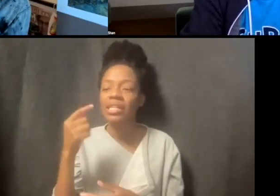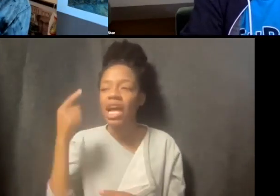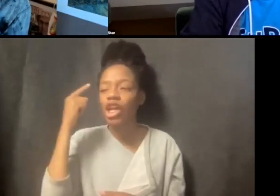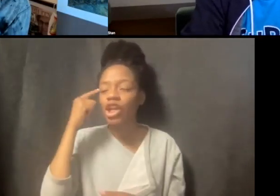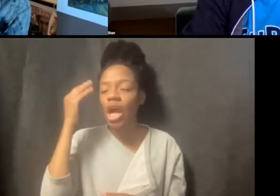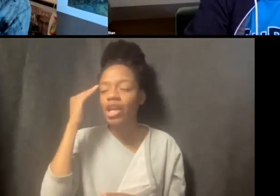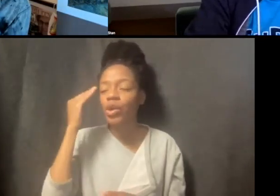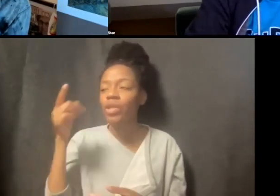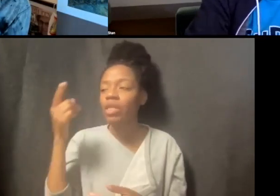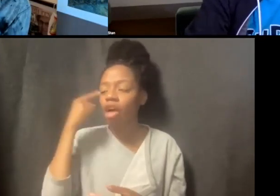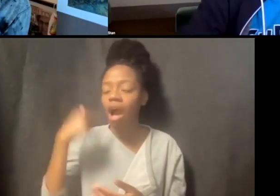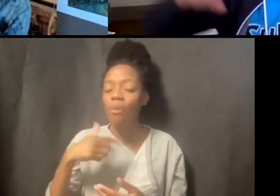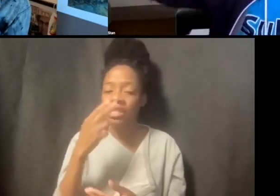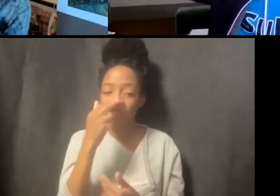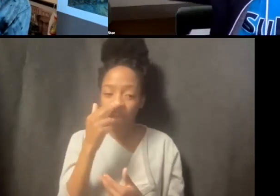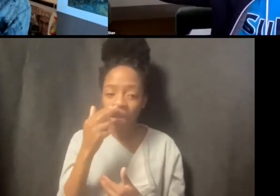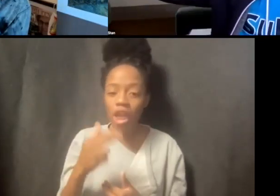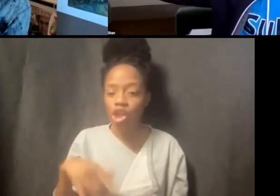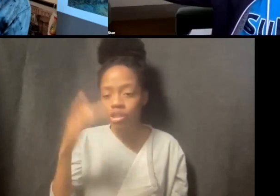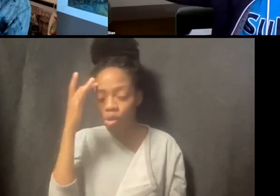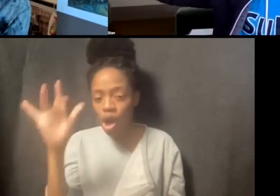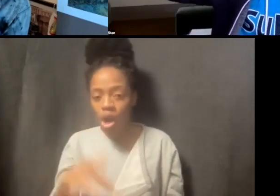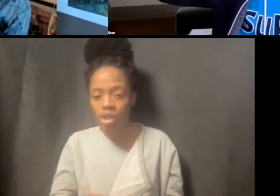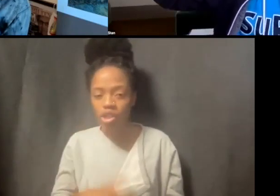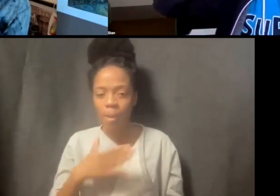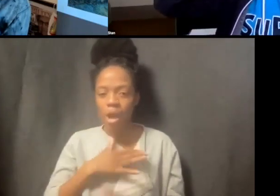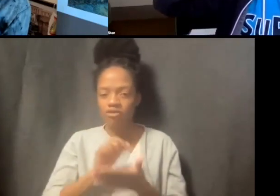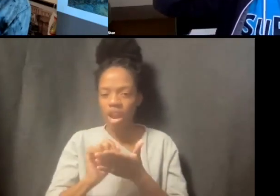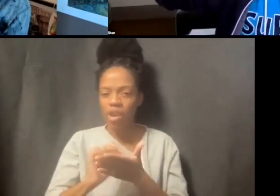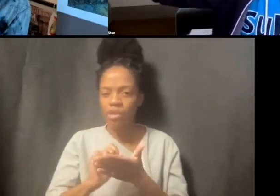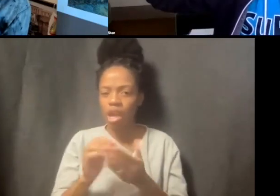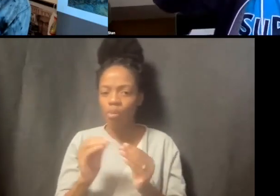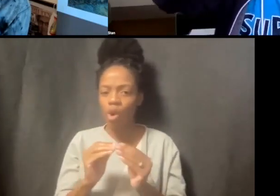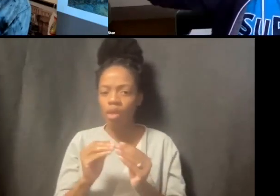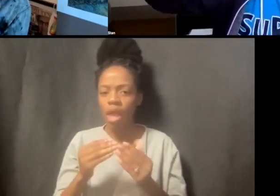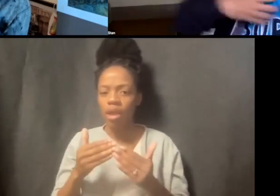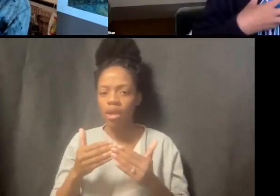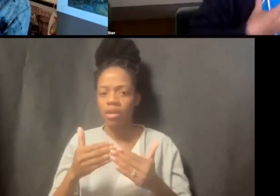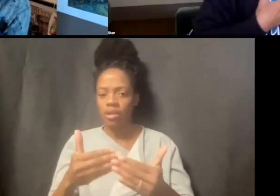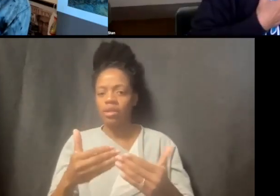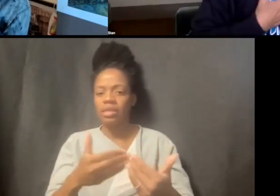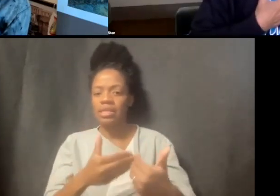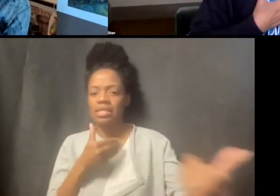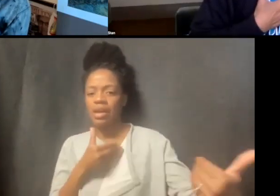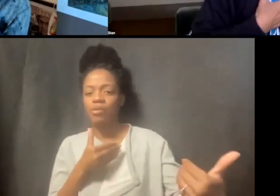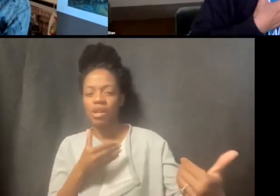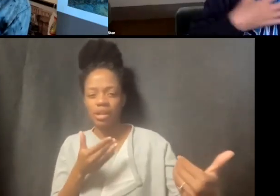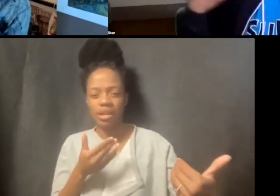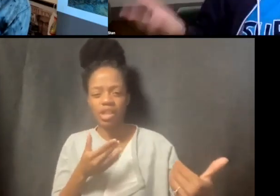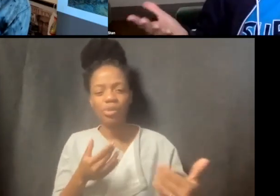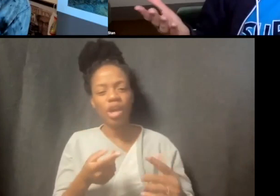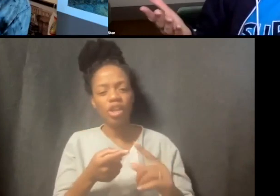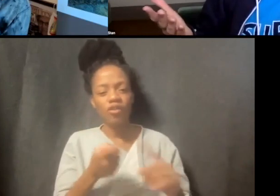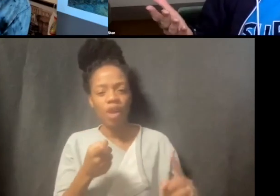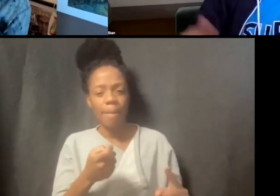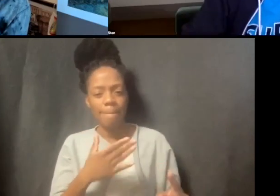clever. My writing was somehow removed. And at the time I didn't really realize it's the same thing. It's from my heart. It's part